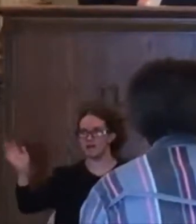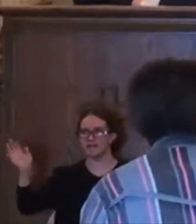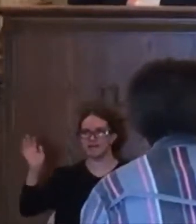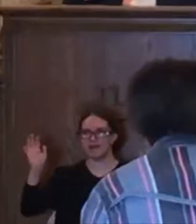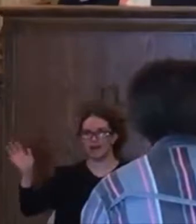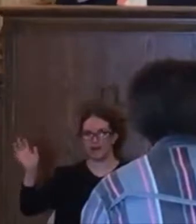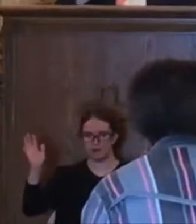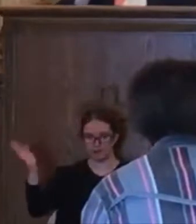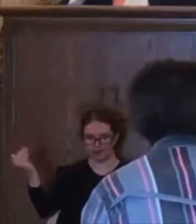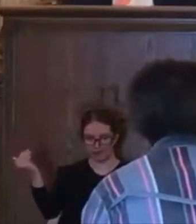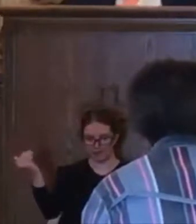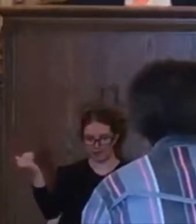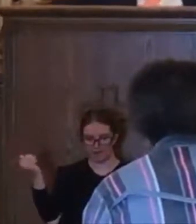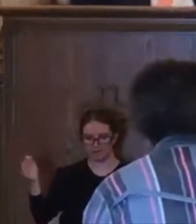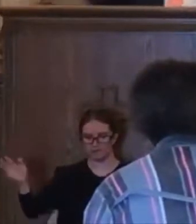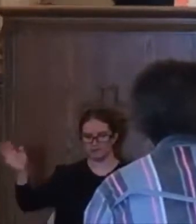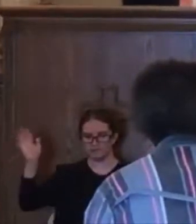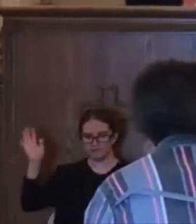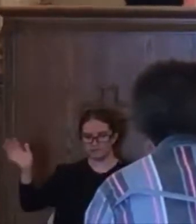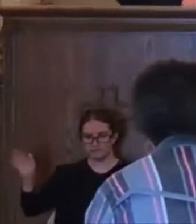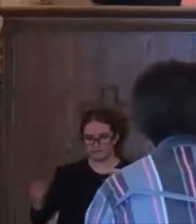Oh, that's it.